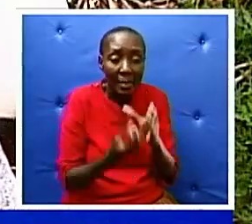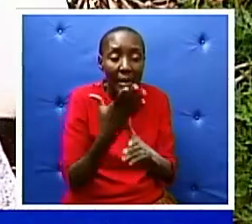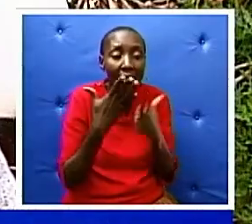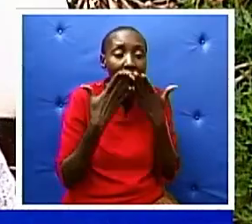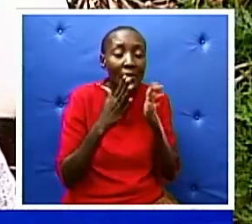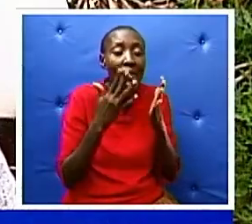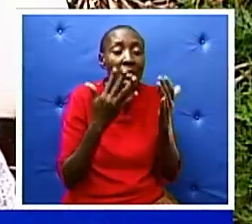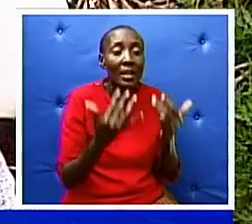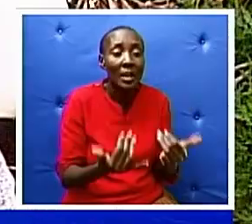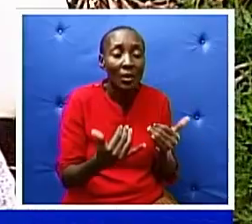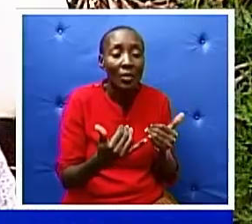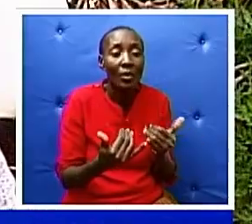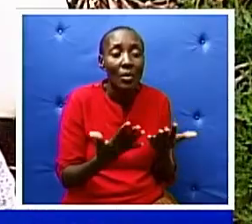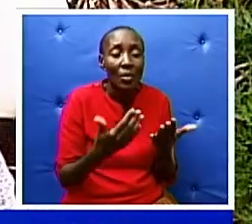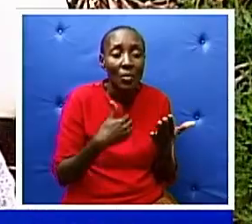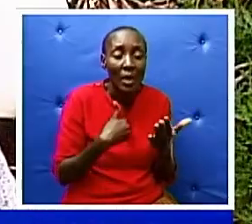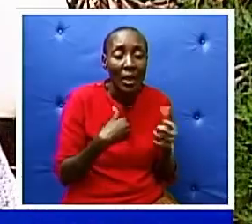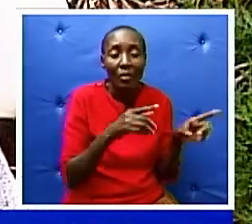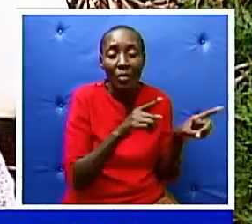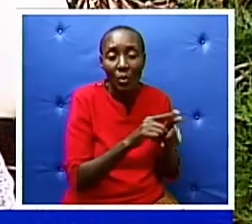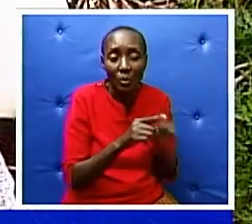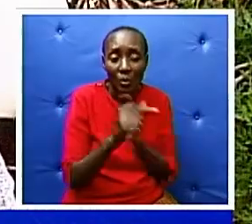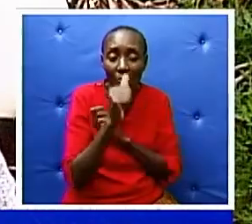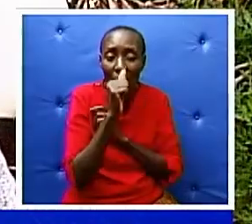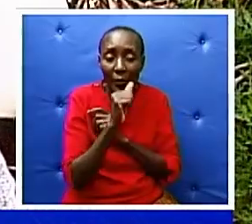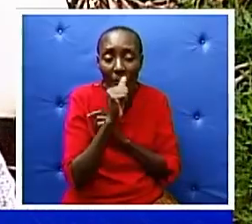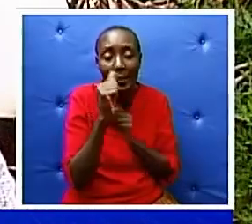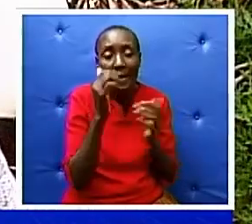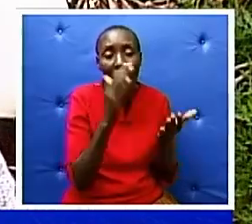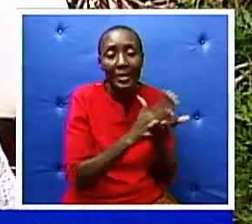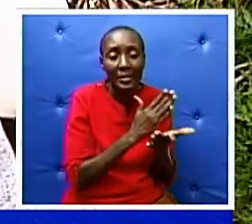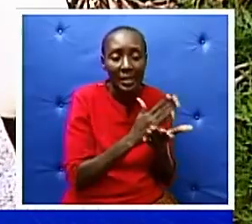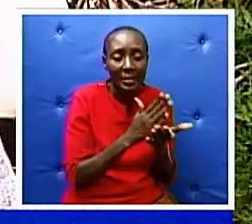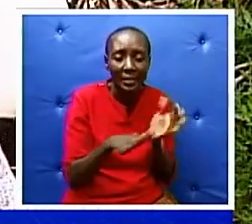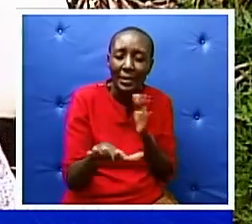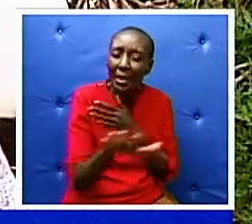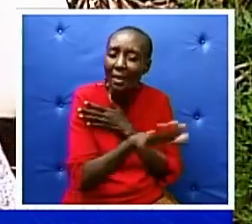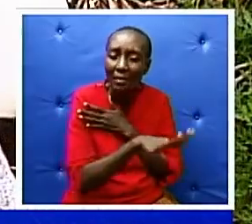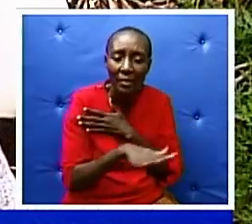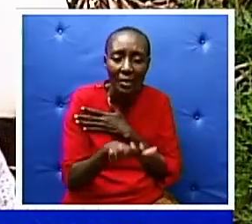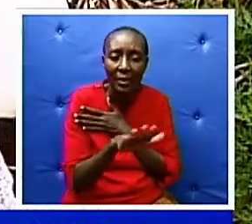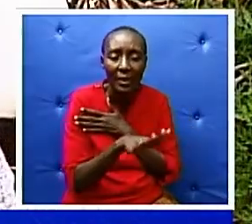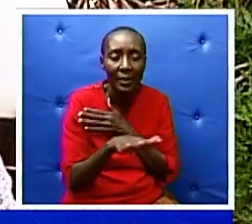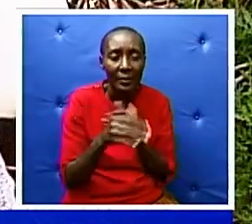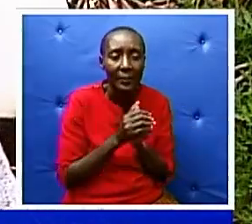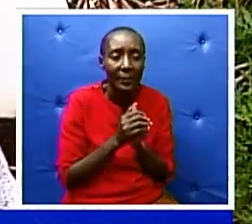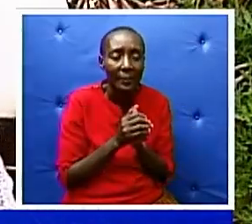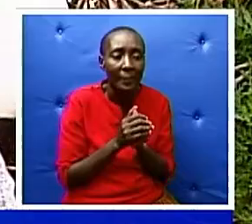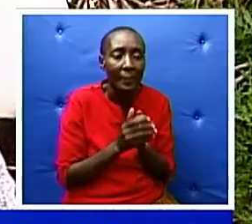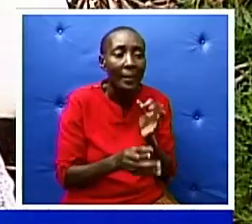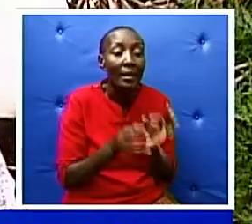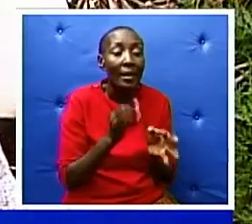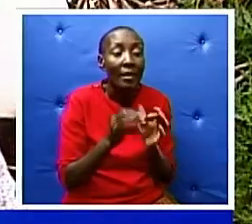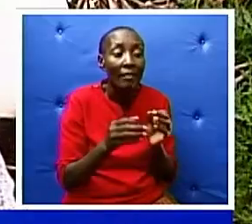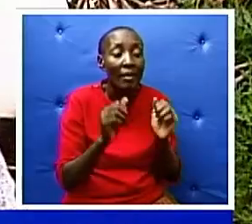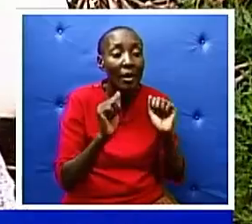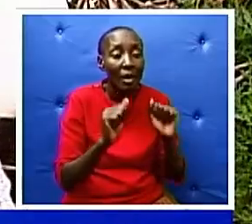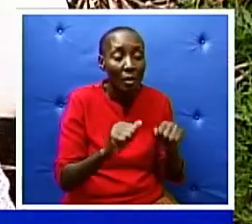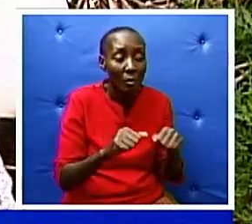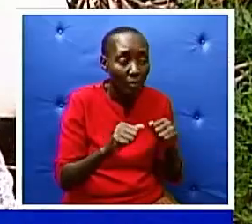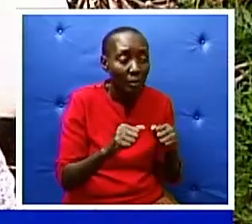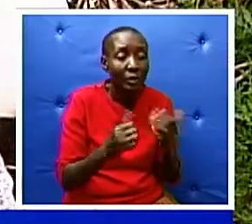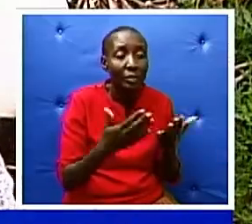we have batches from the private sectors, from everywhere. Mm-hmm. And if we are able to do